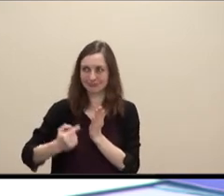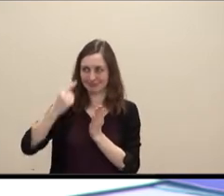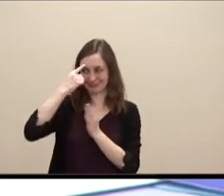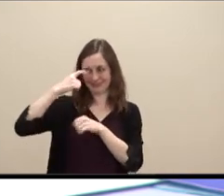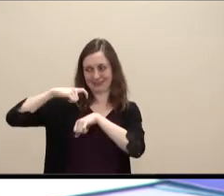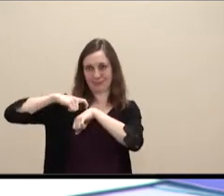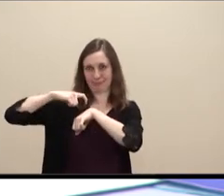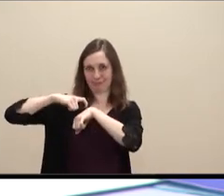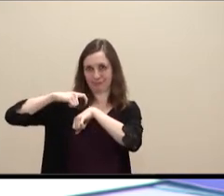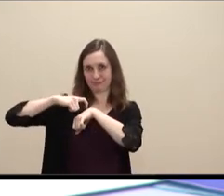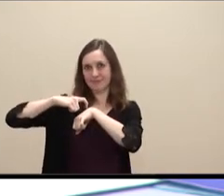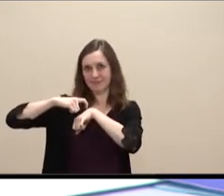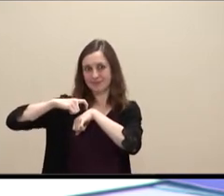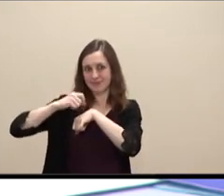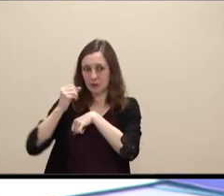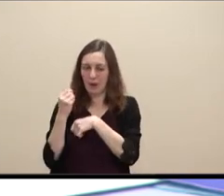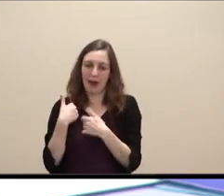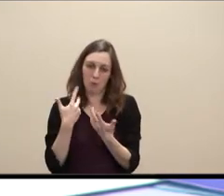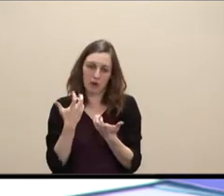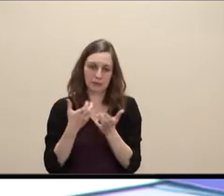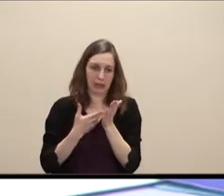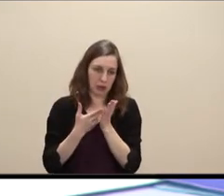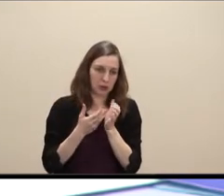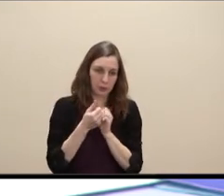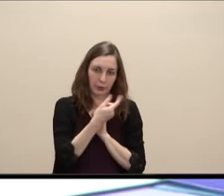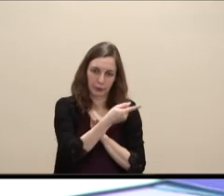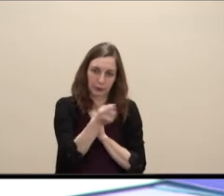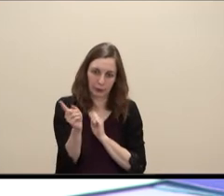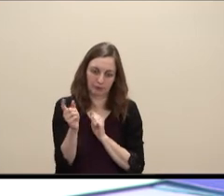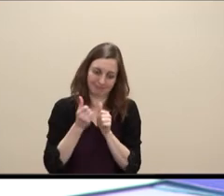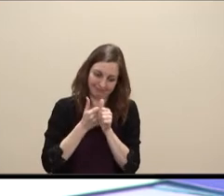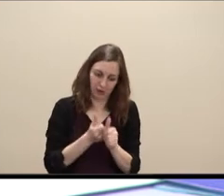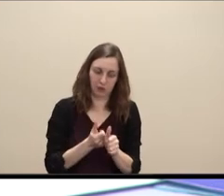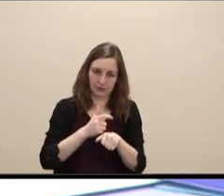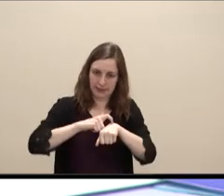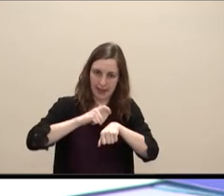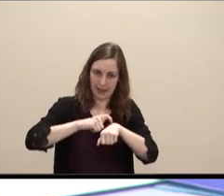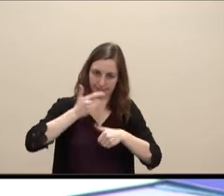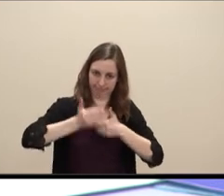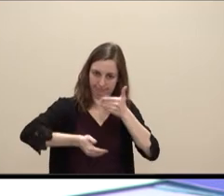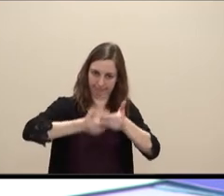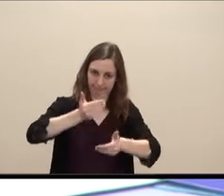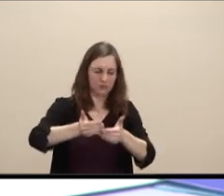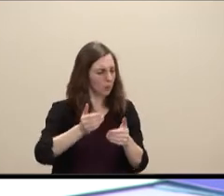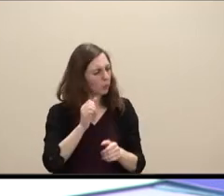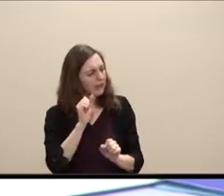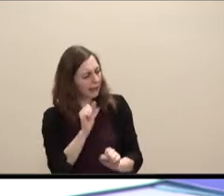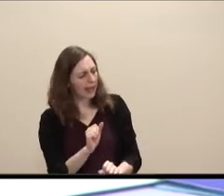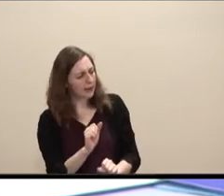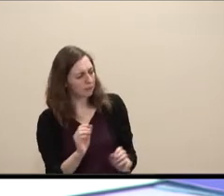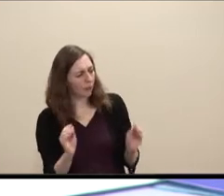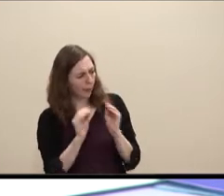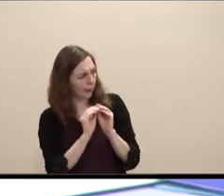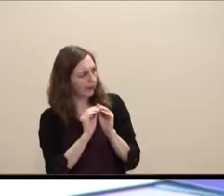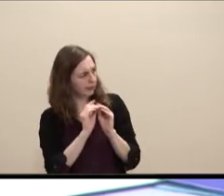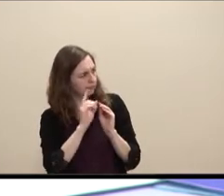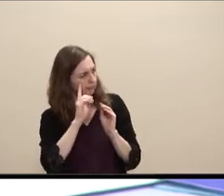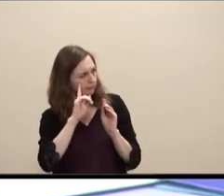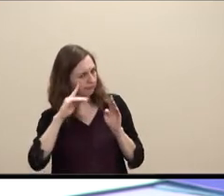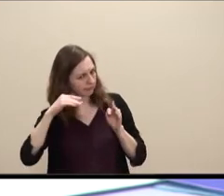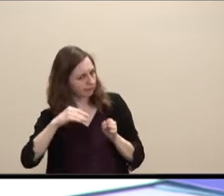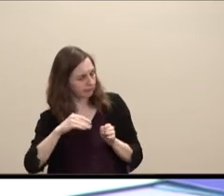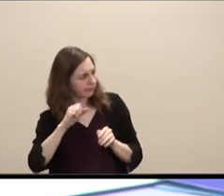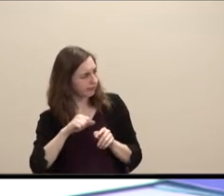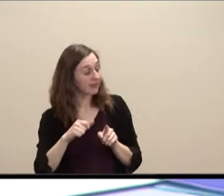Sure, we can do that at the top in my comments at the beginning. Mm-hmm. So when, and remind people. When we open it